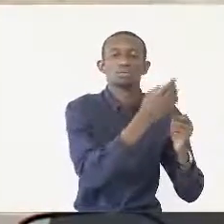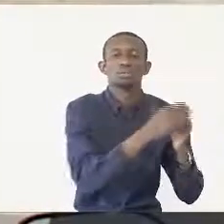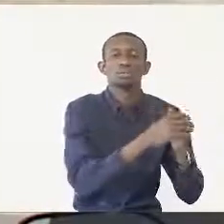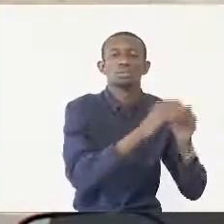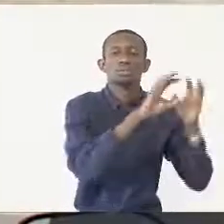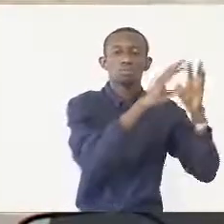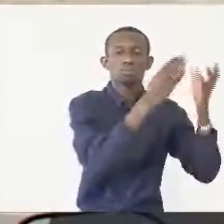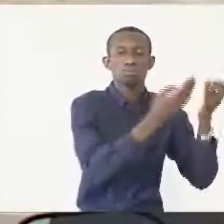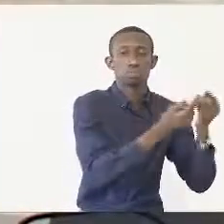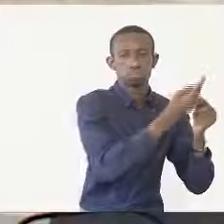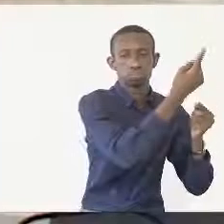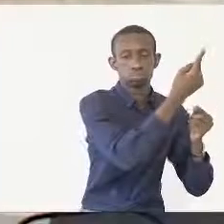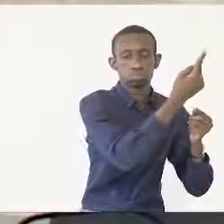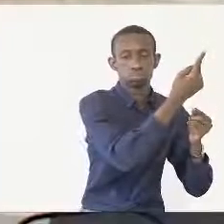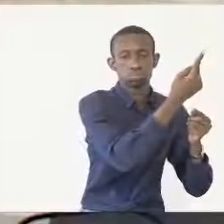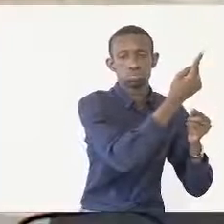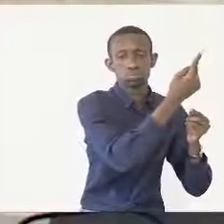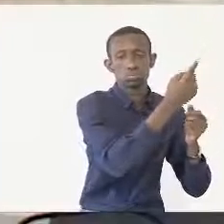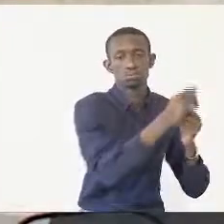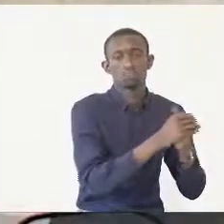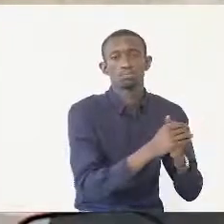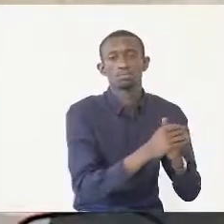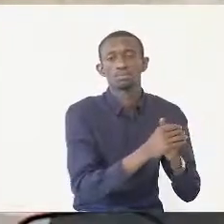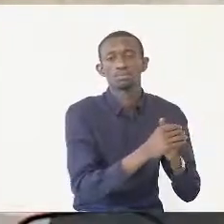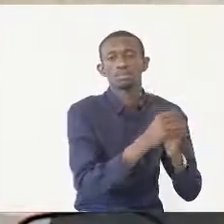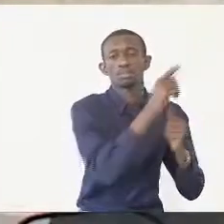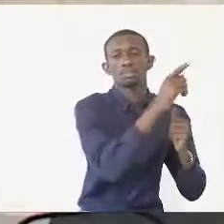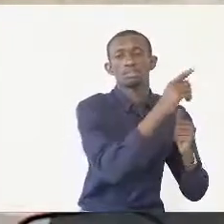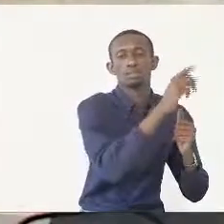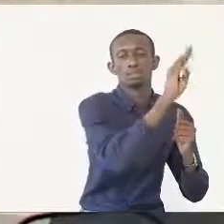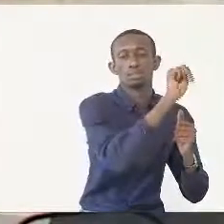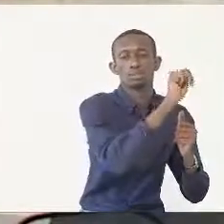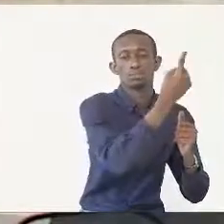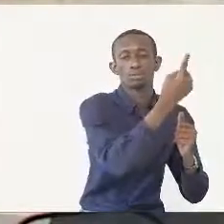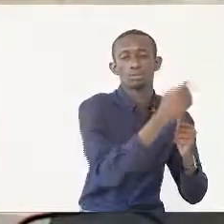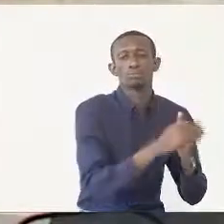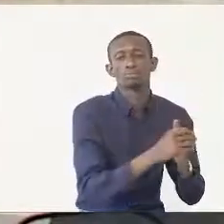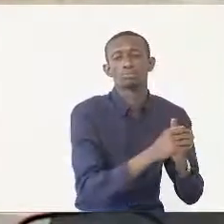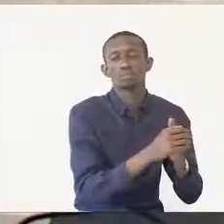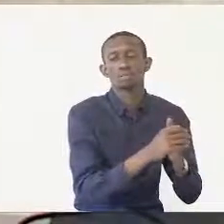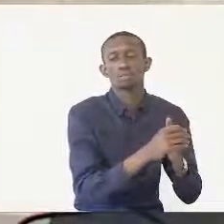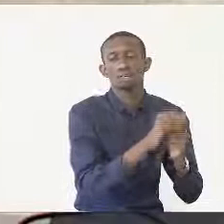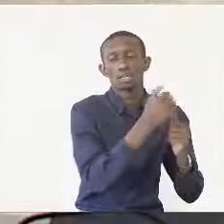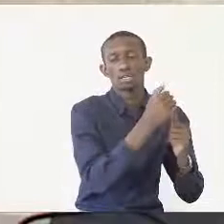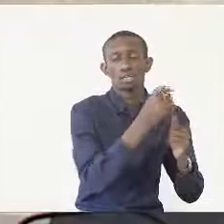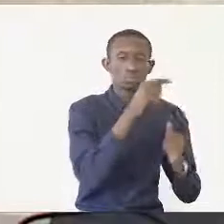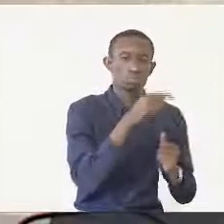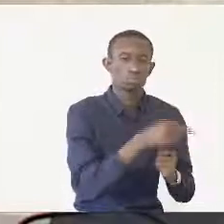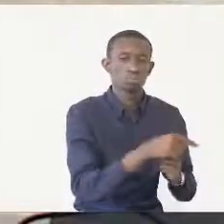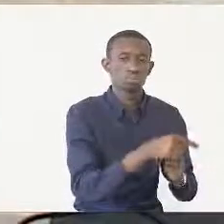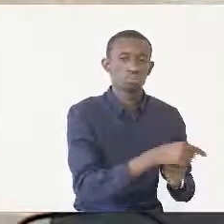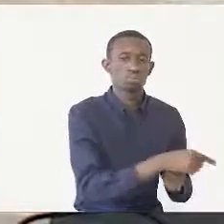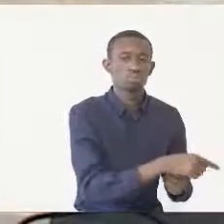another, with respect to this one, we have a θ1, and this is M1. So, and then another one is taking this direction whereby we